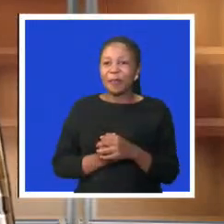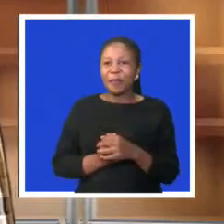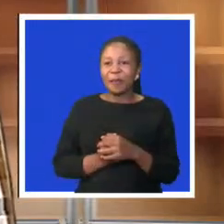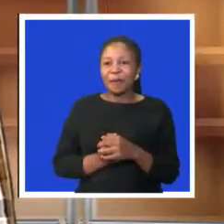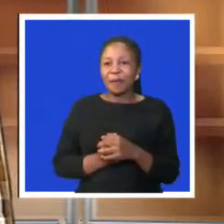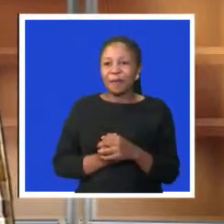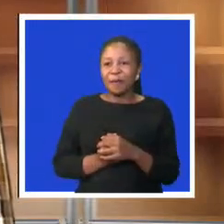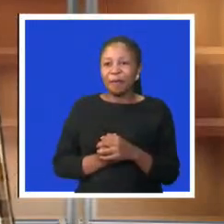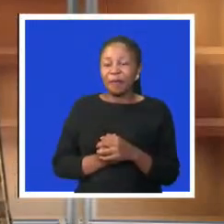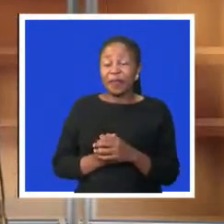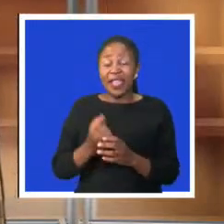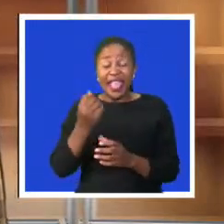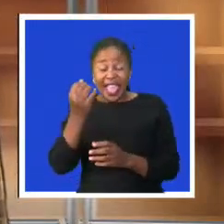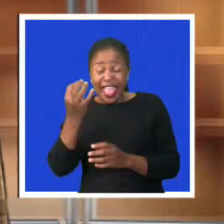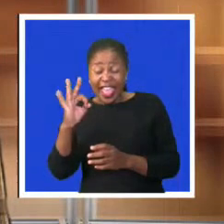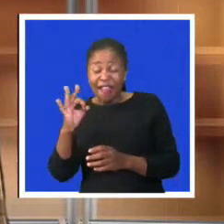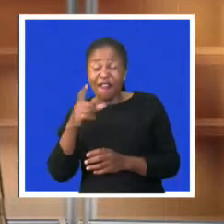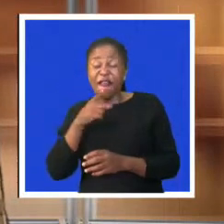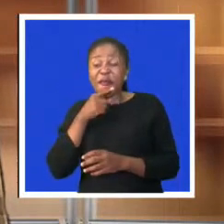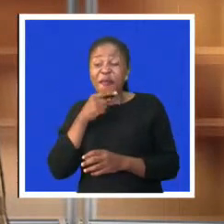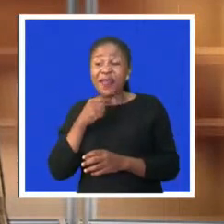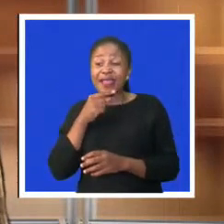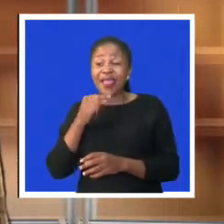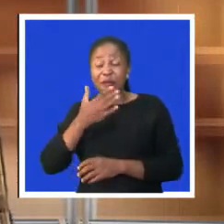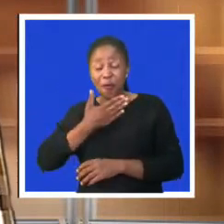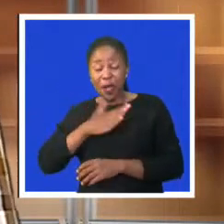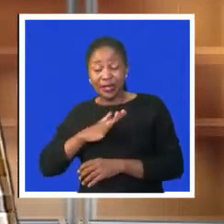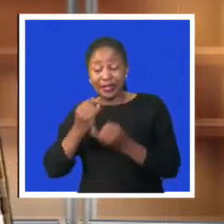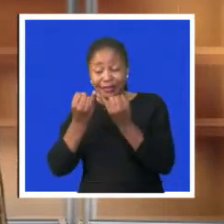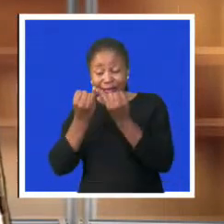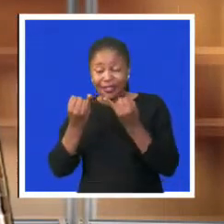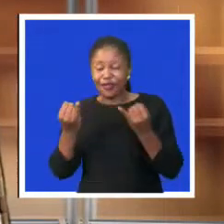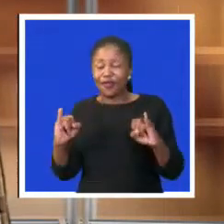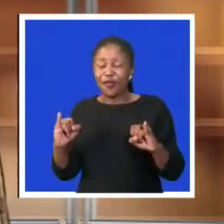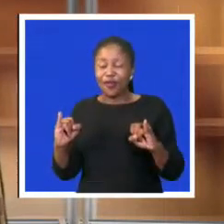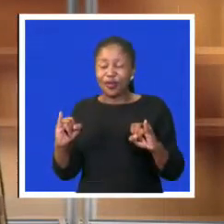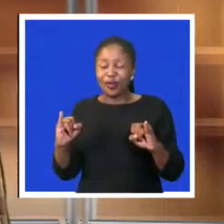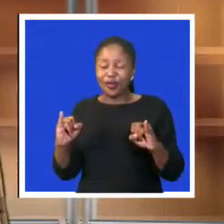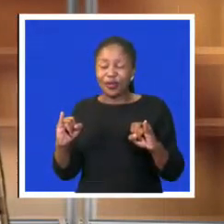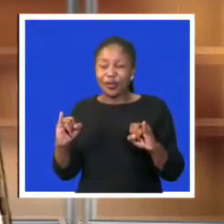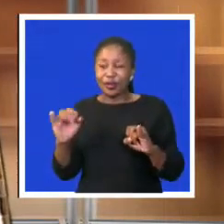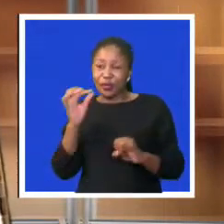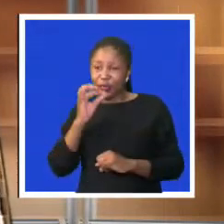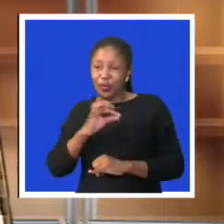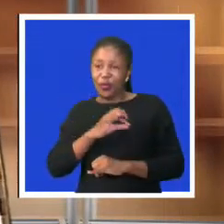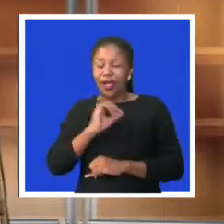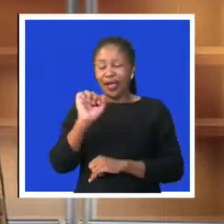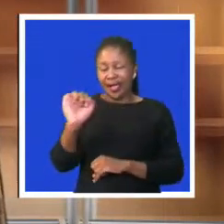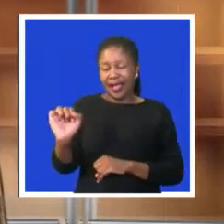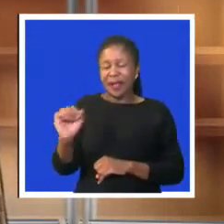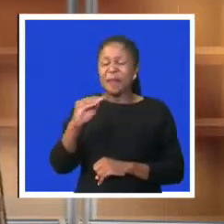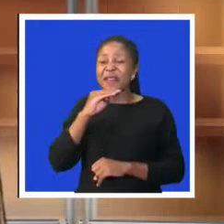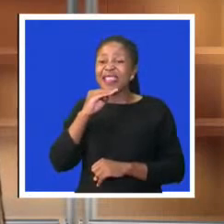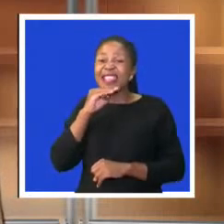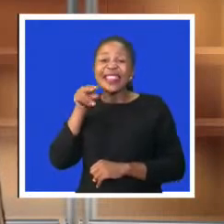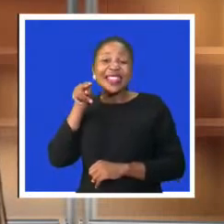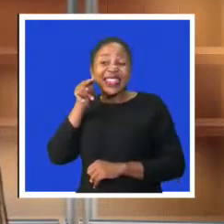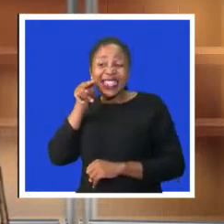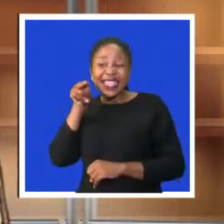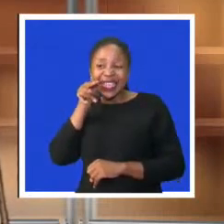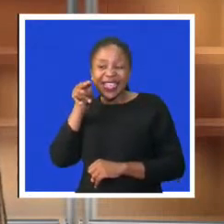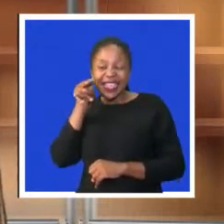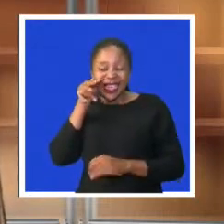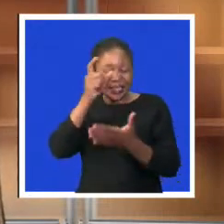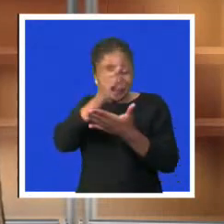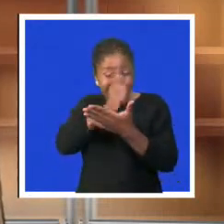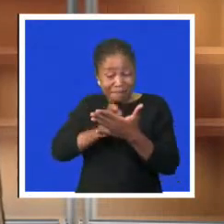man wanted to divorce his wife, he would hire the services of a scribe, and the scribe